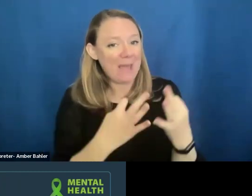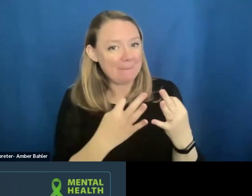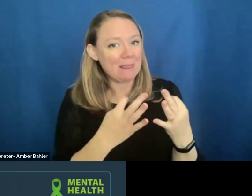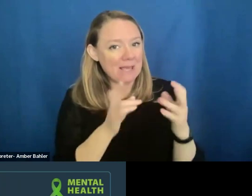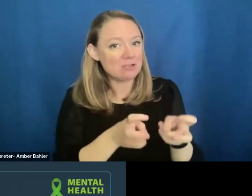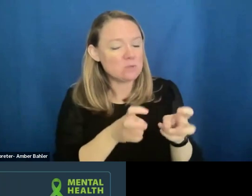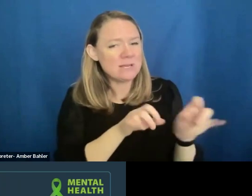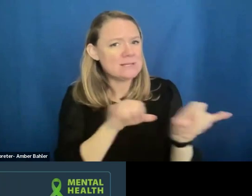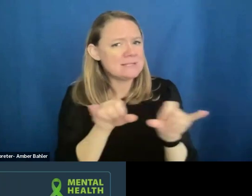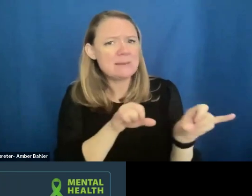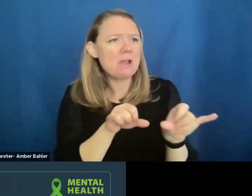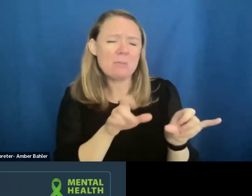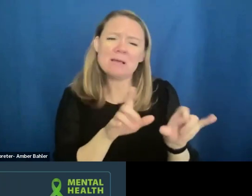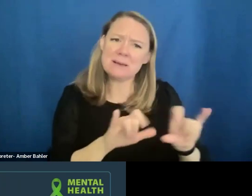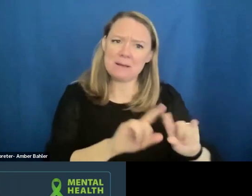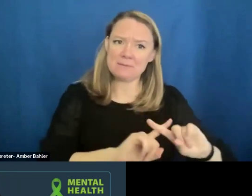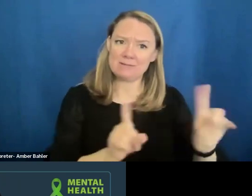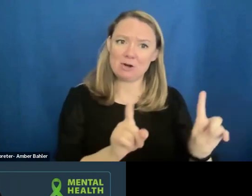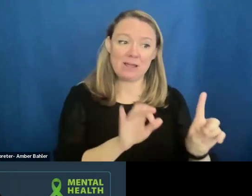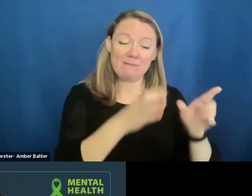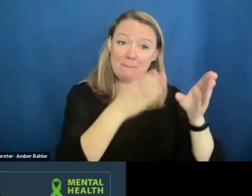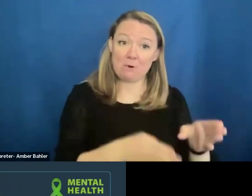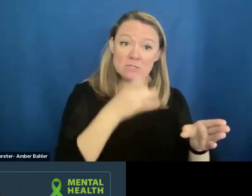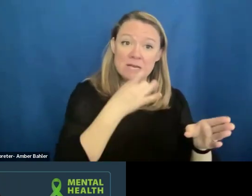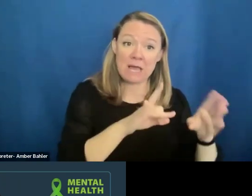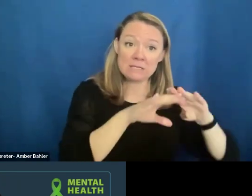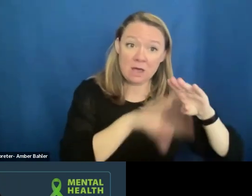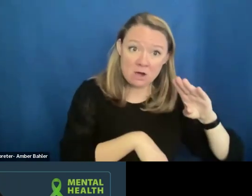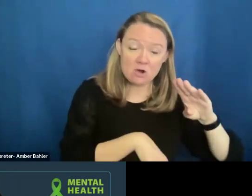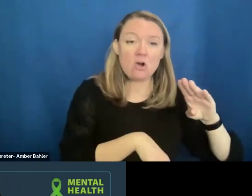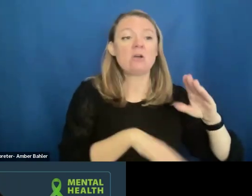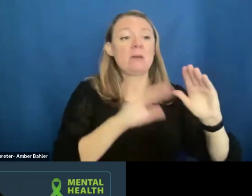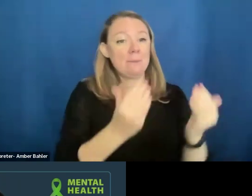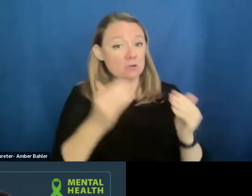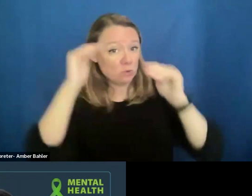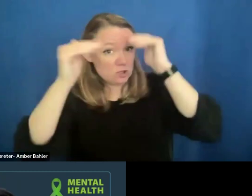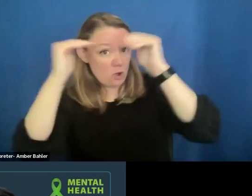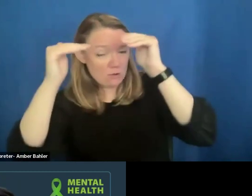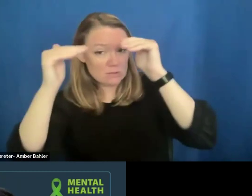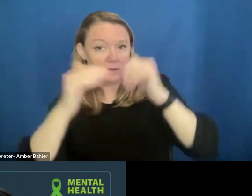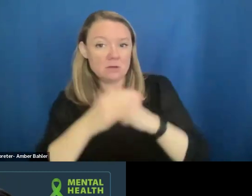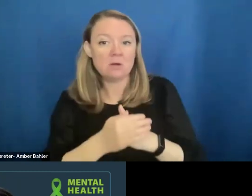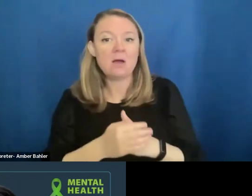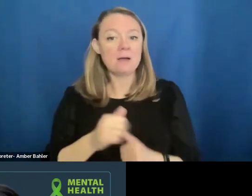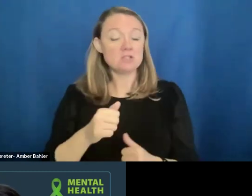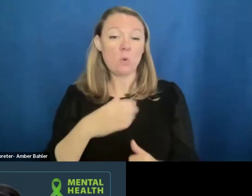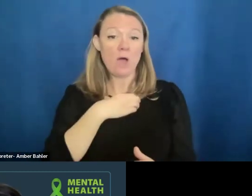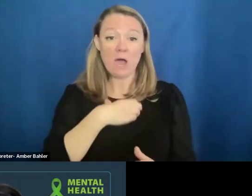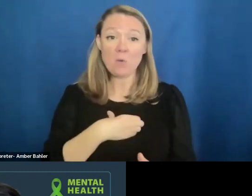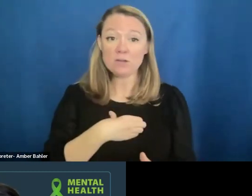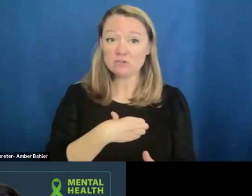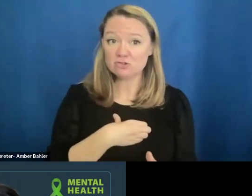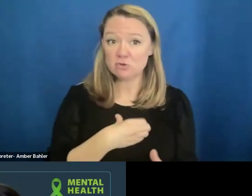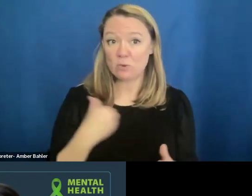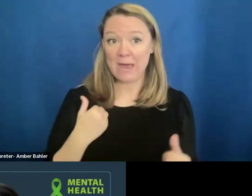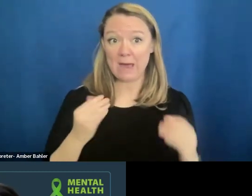but different, when someone's a minor versus an adult, but still a family member. I think I wish I'd heard that part more in this